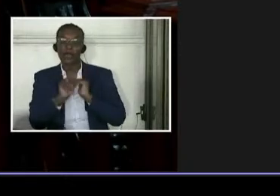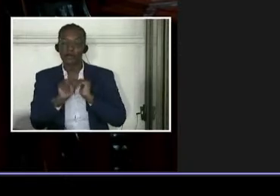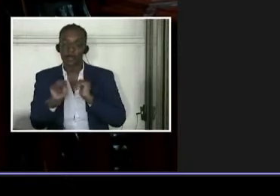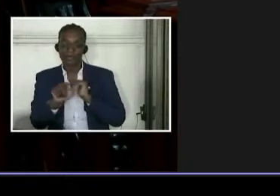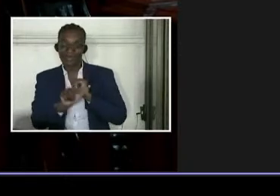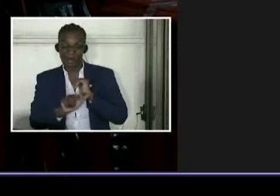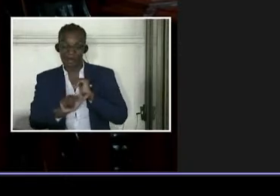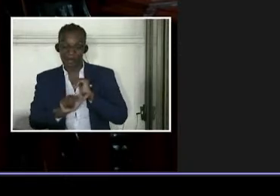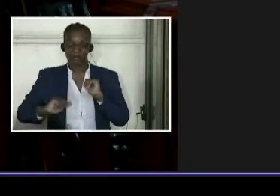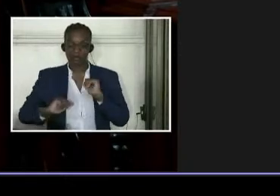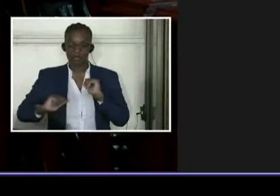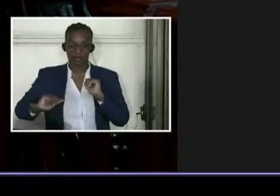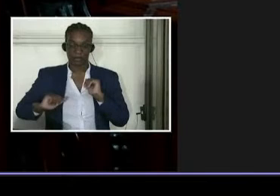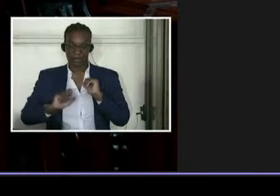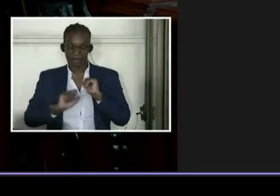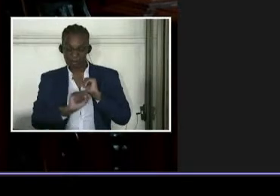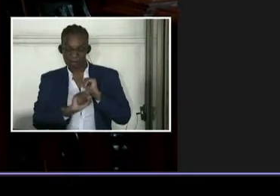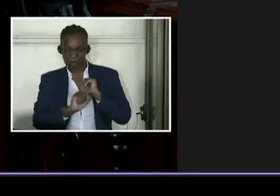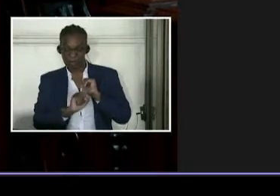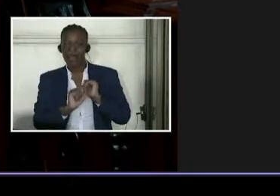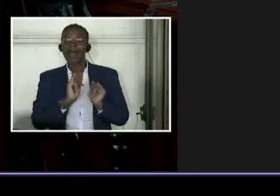local municipality with